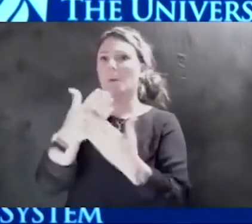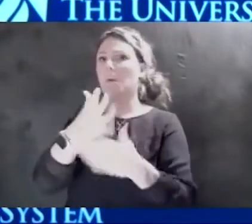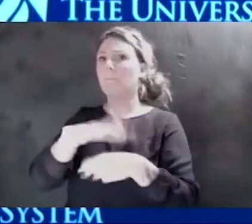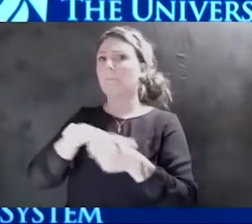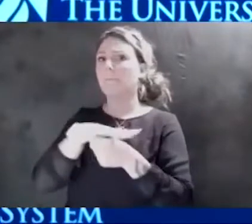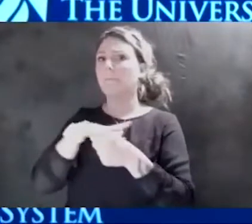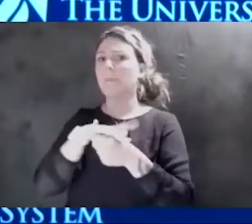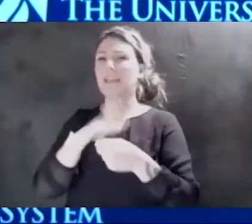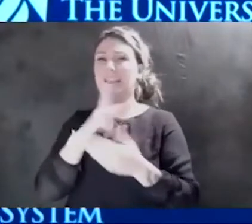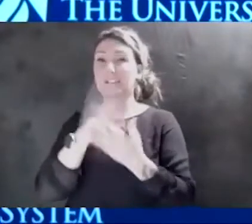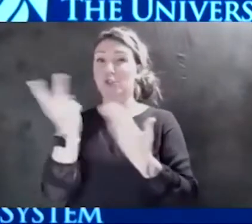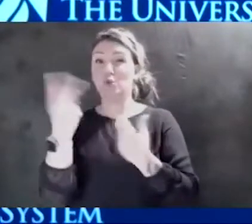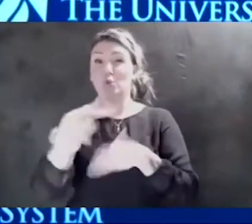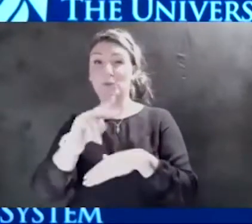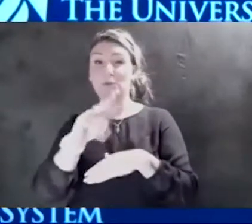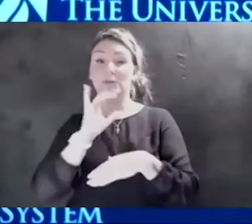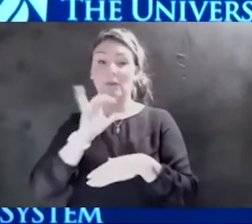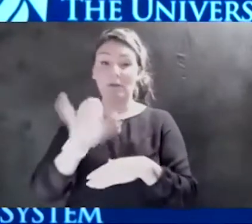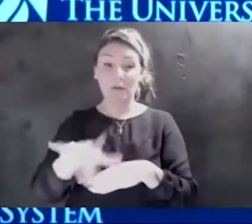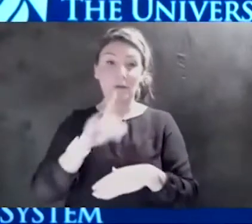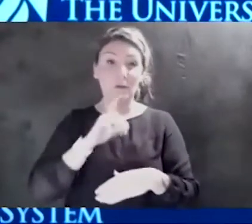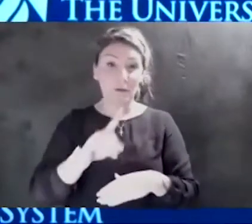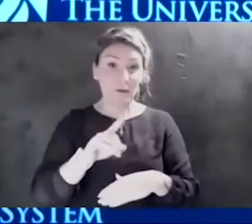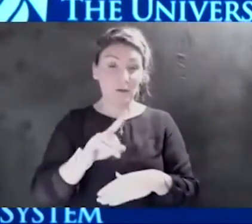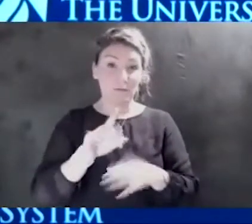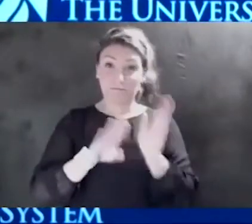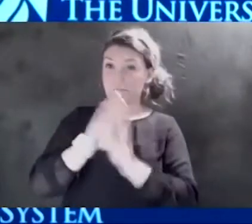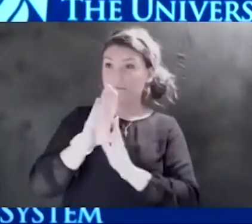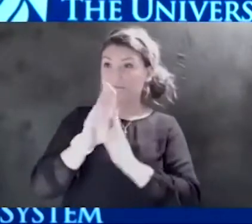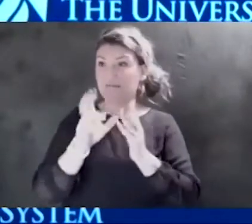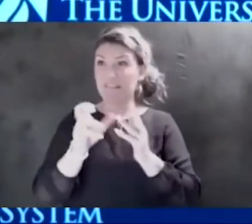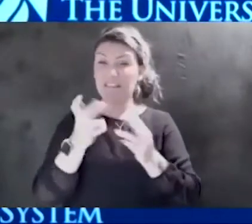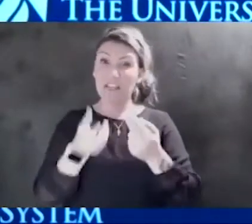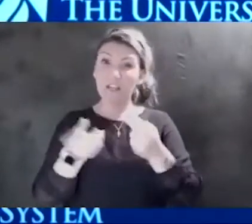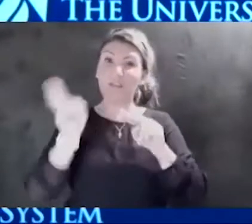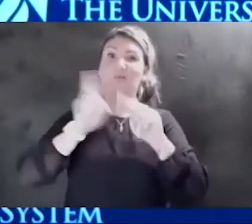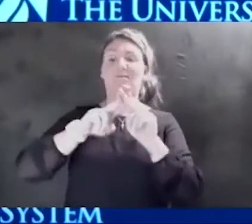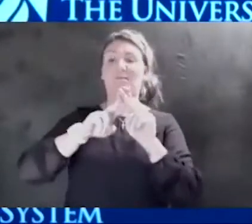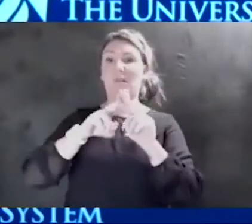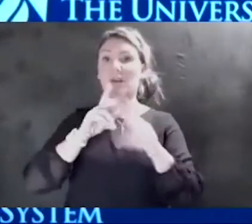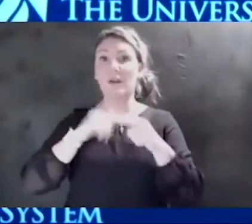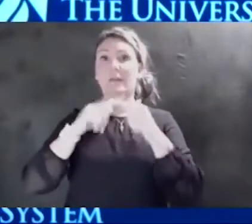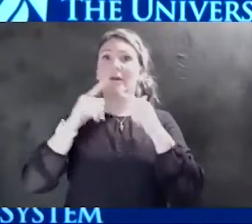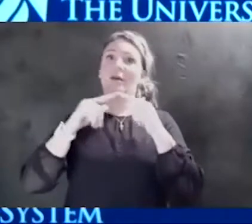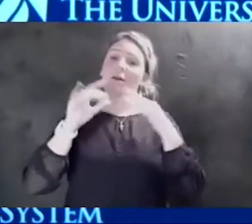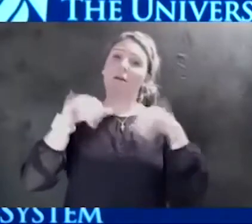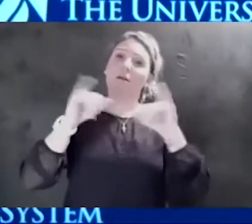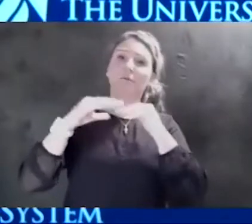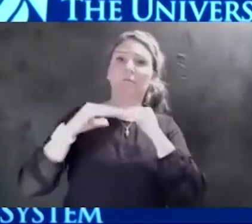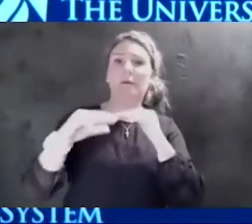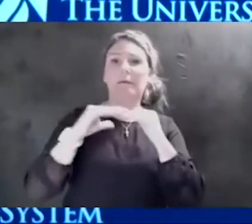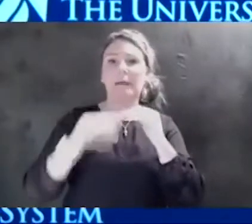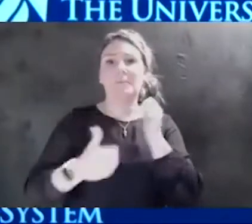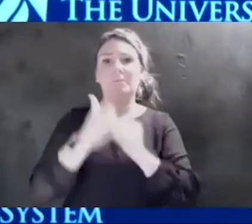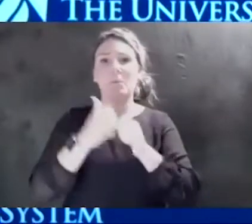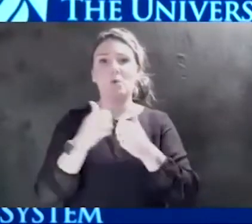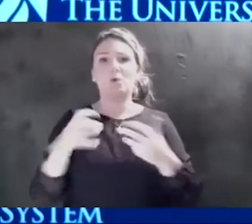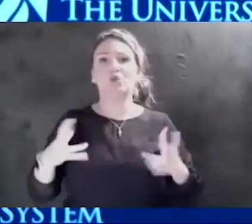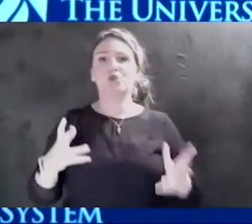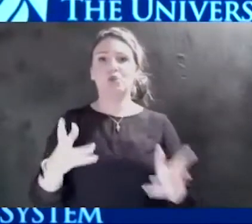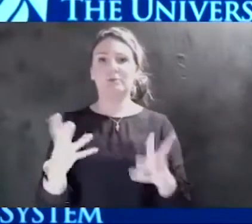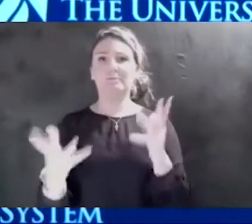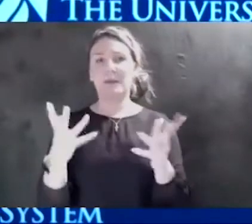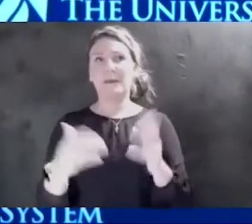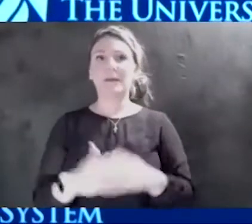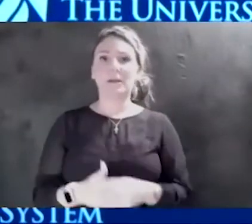this surge is going to take off from the plateau and go to the next plateau. That's the time we're going to be the most nervous, and that's when I think we're going to have to be looking